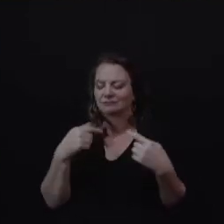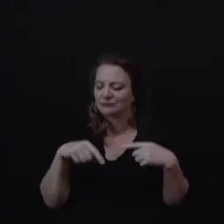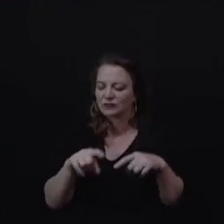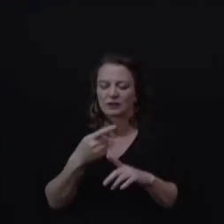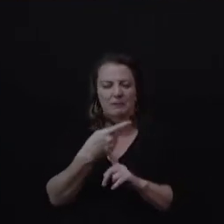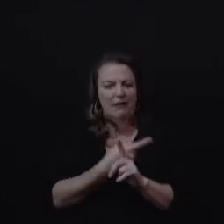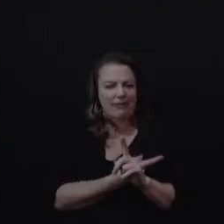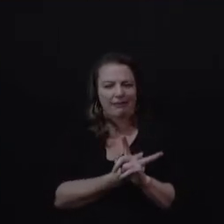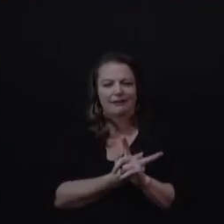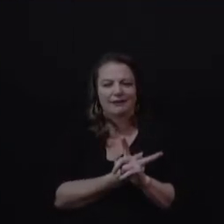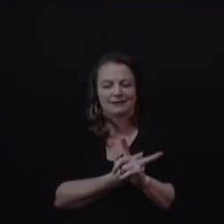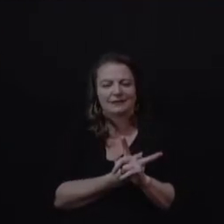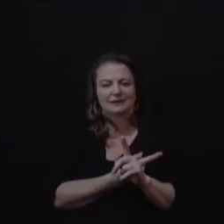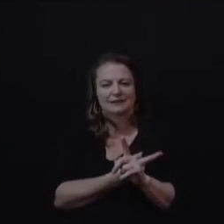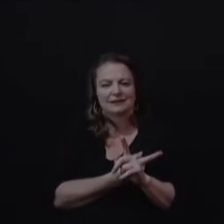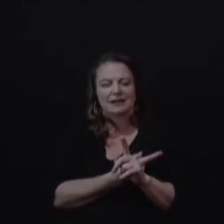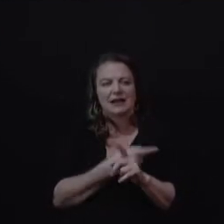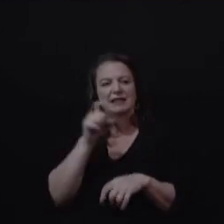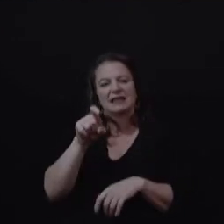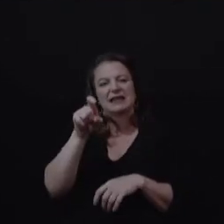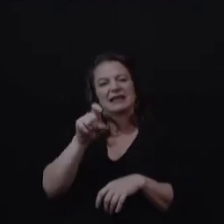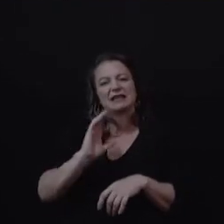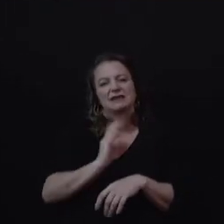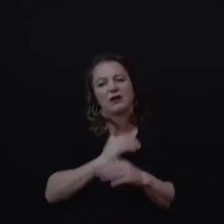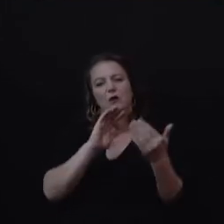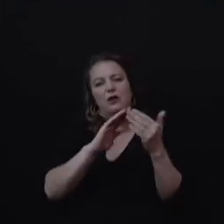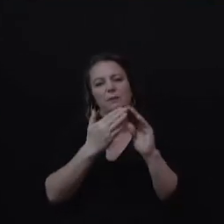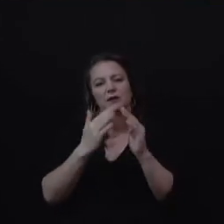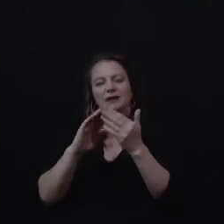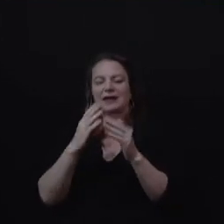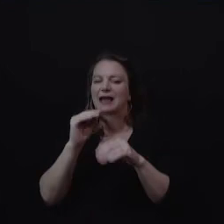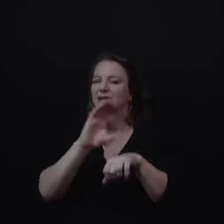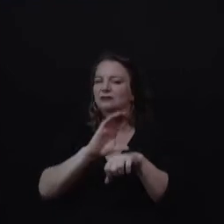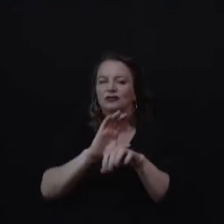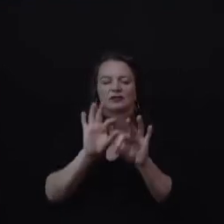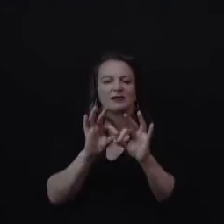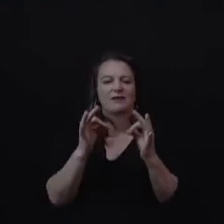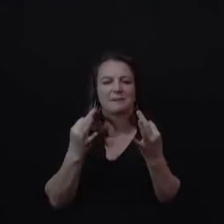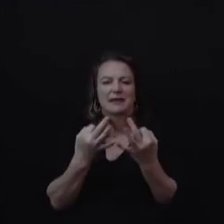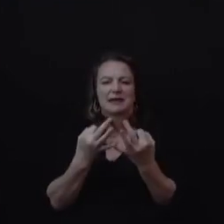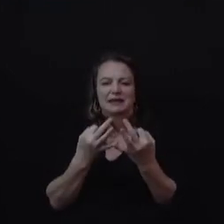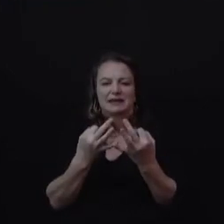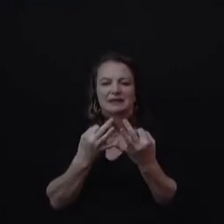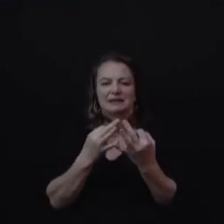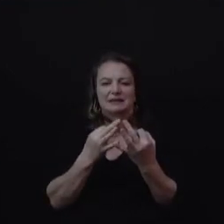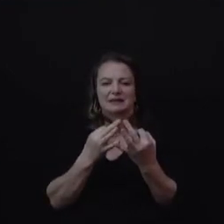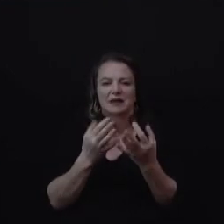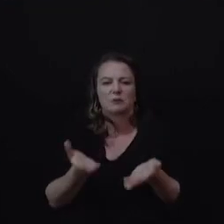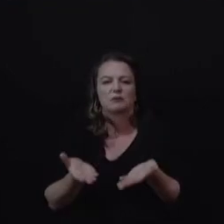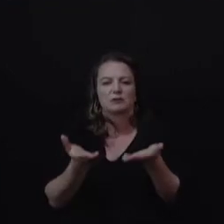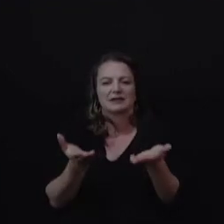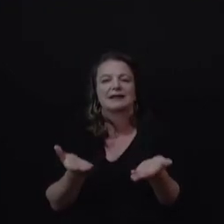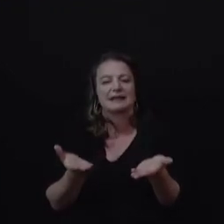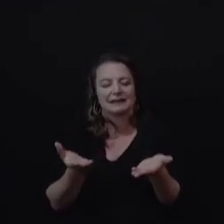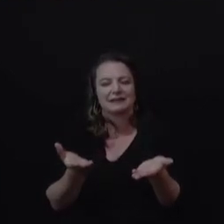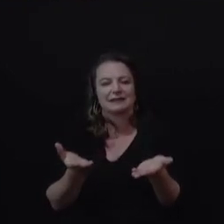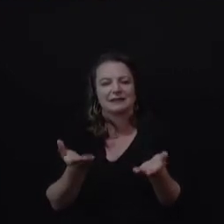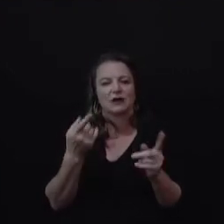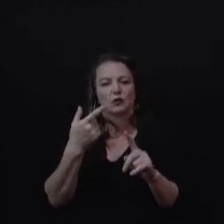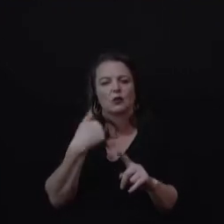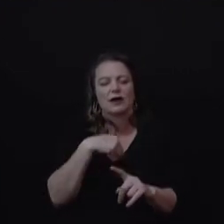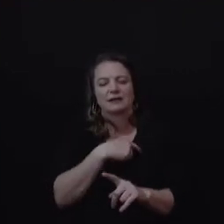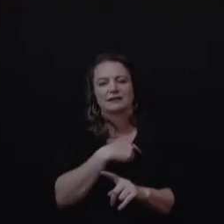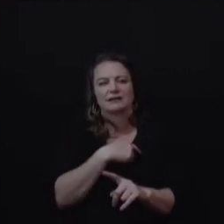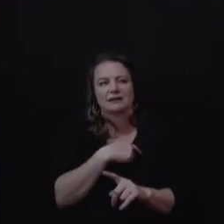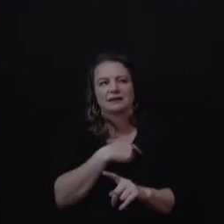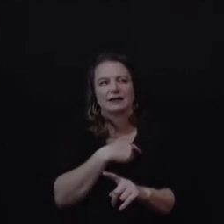month, the needs of our community and the needs of our church family are presented to us.